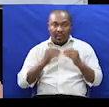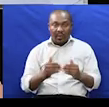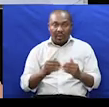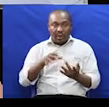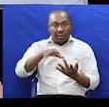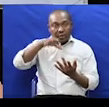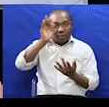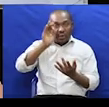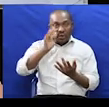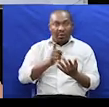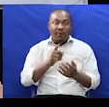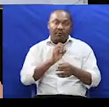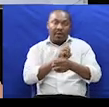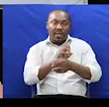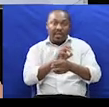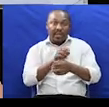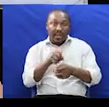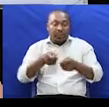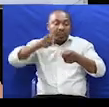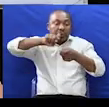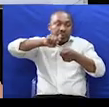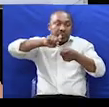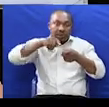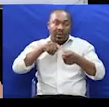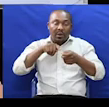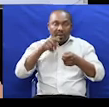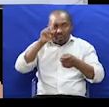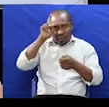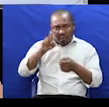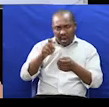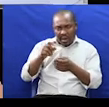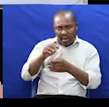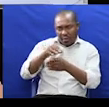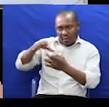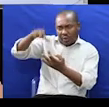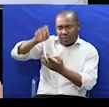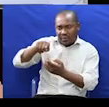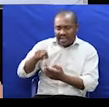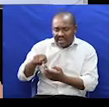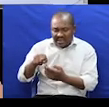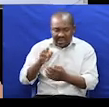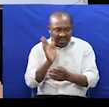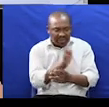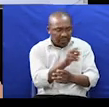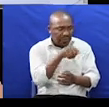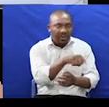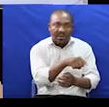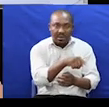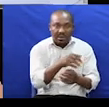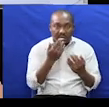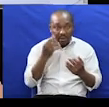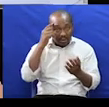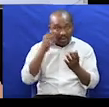choice of indicator? Why do you need to use a certain indicator in a certain reaction? When we are titrating